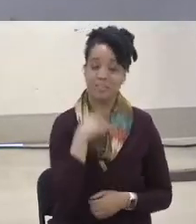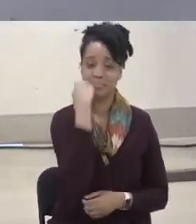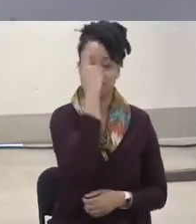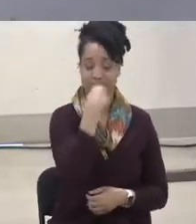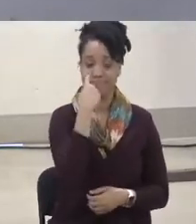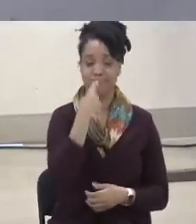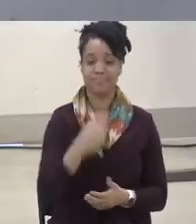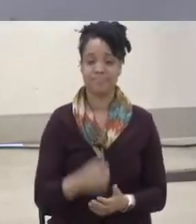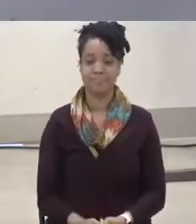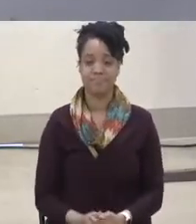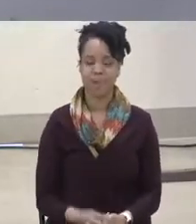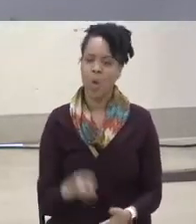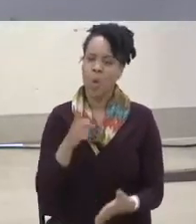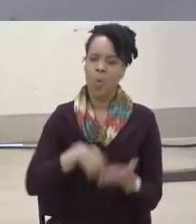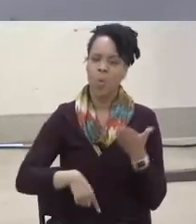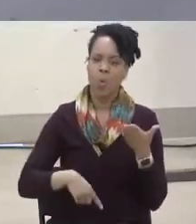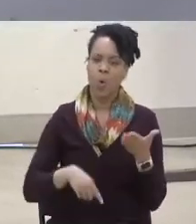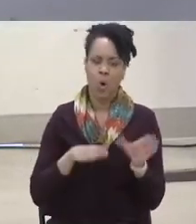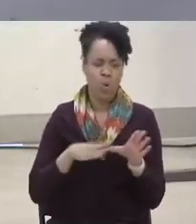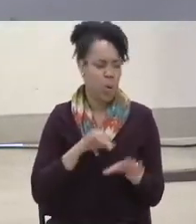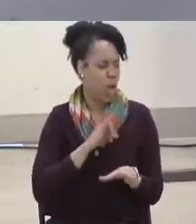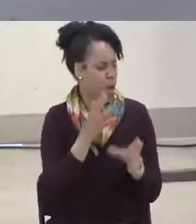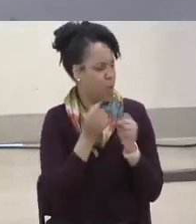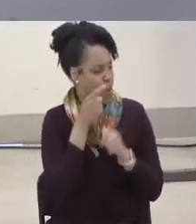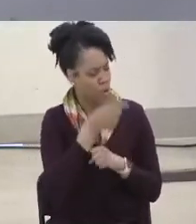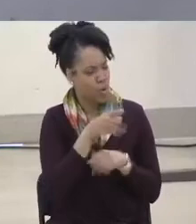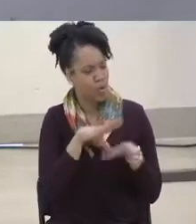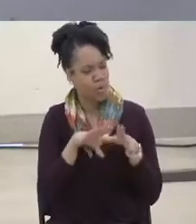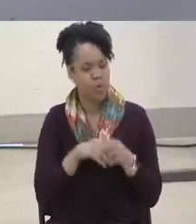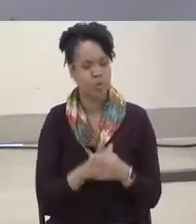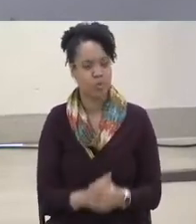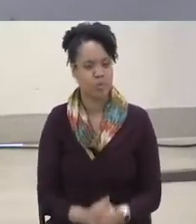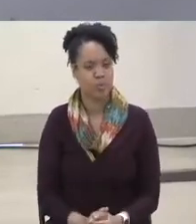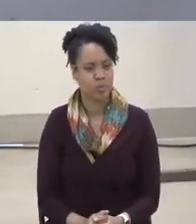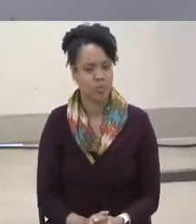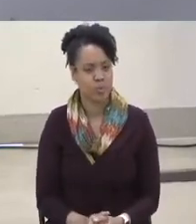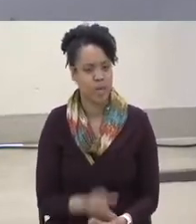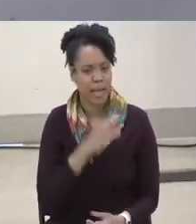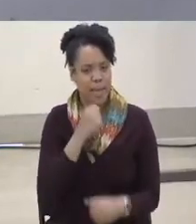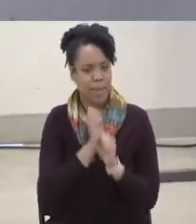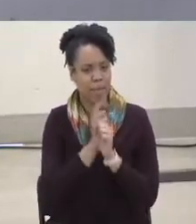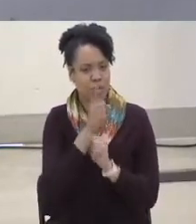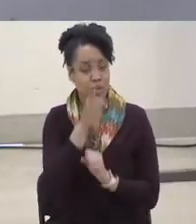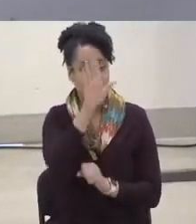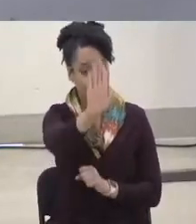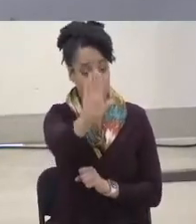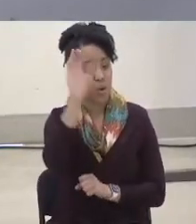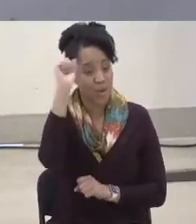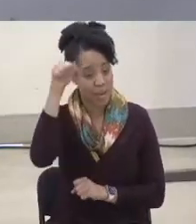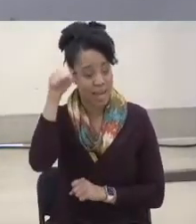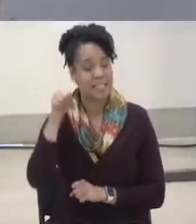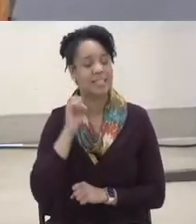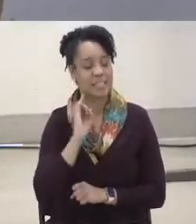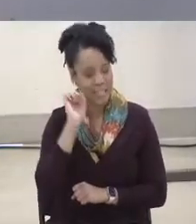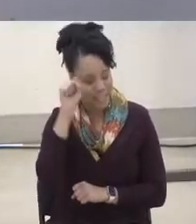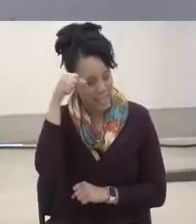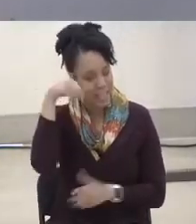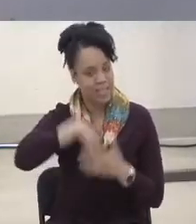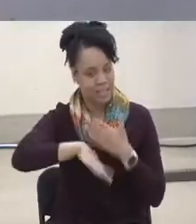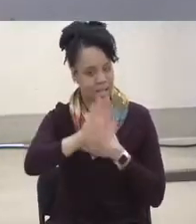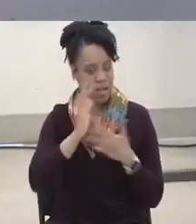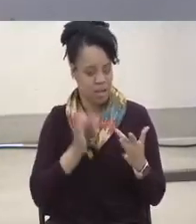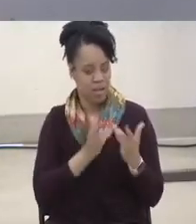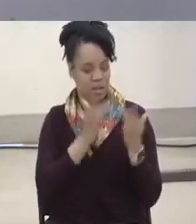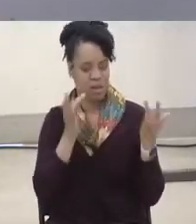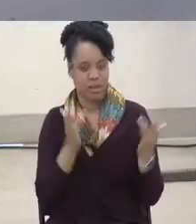suficiente el orar, tienes que, What do I want you to do? tienes que buscar mi rostro. And make sure your yes is a yes in your heart. Que tú